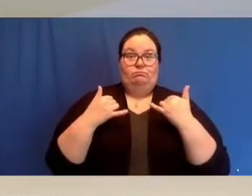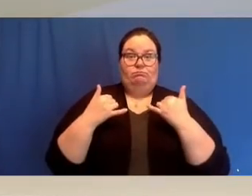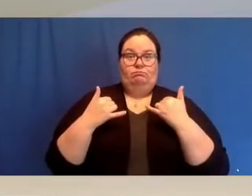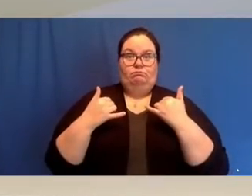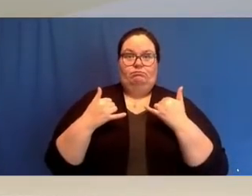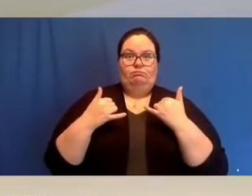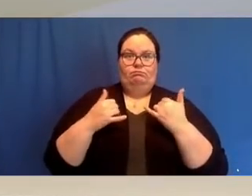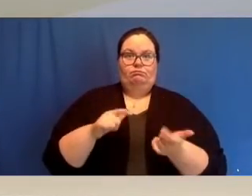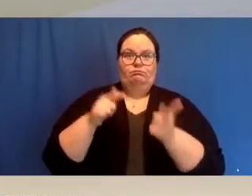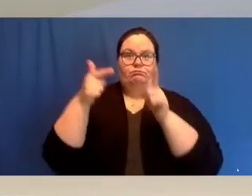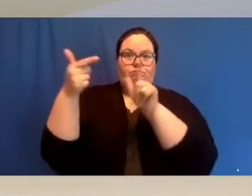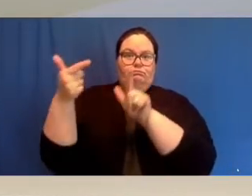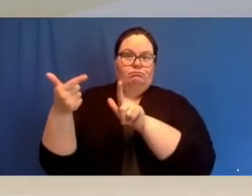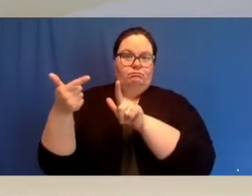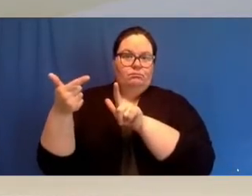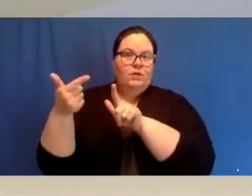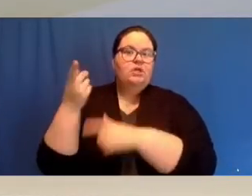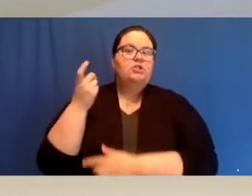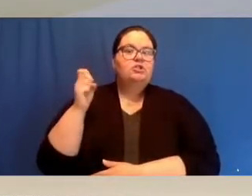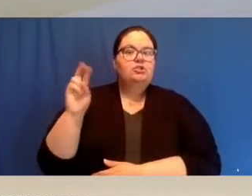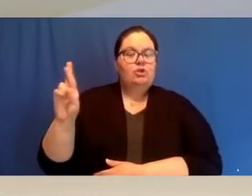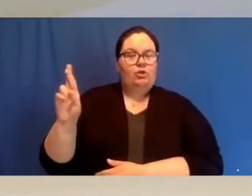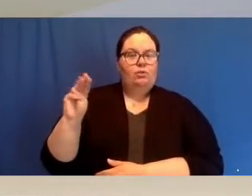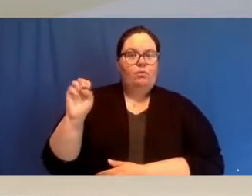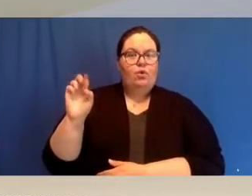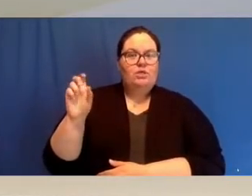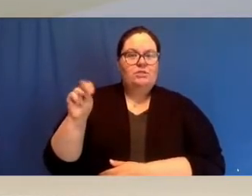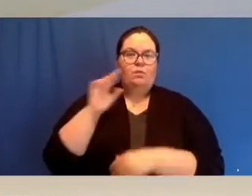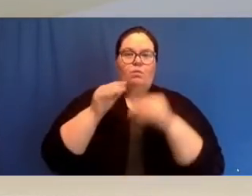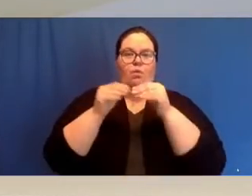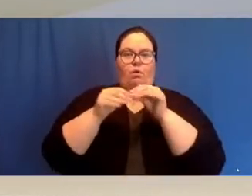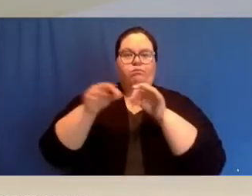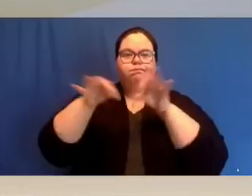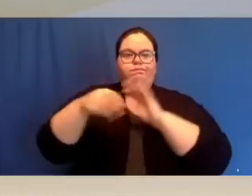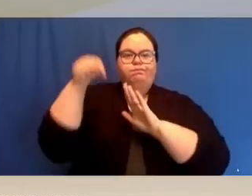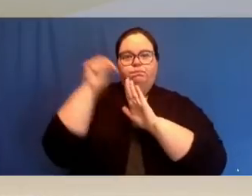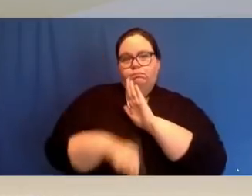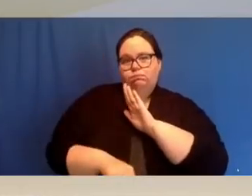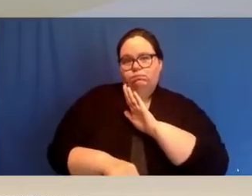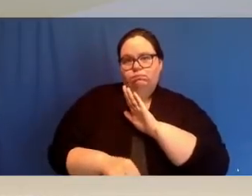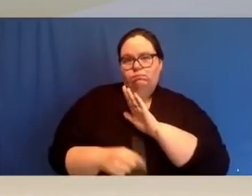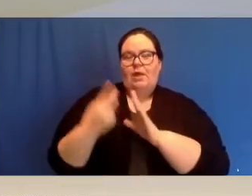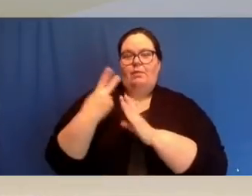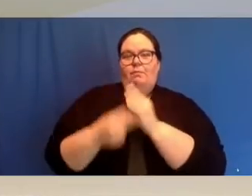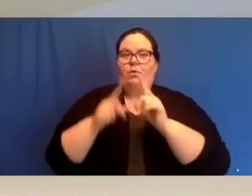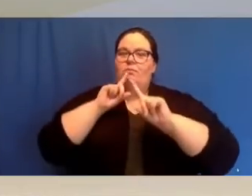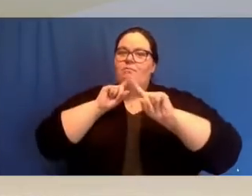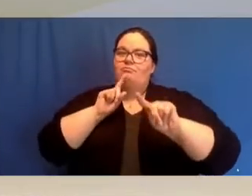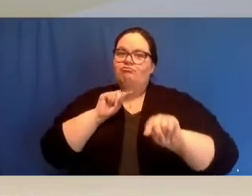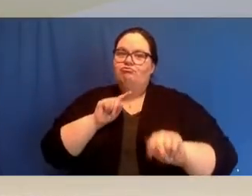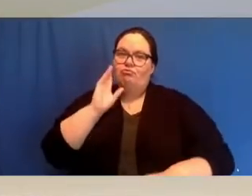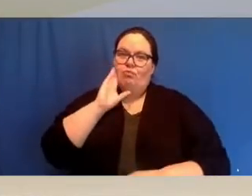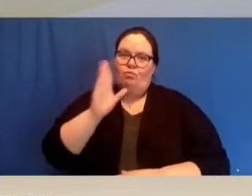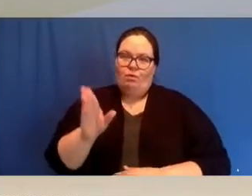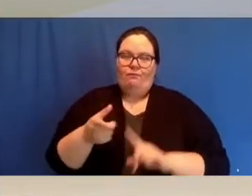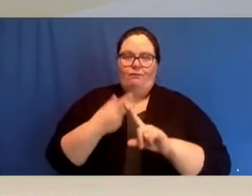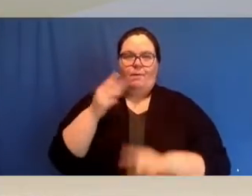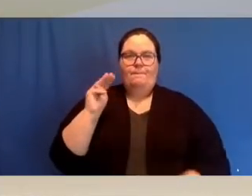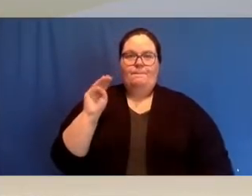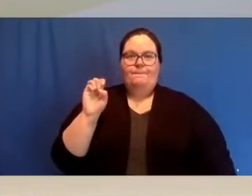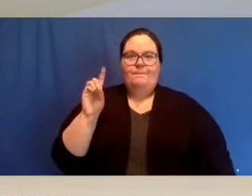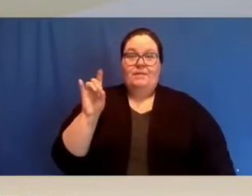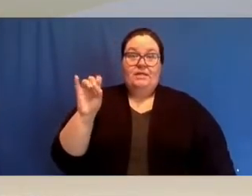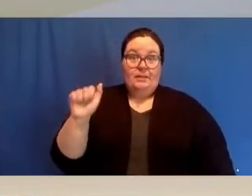turn it over to Dr. Morrison to provide a more thorough update, and then we will both be answering some questions from our friends in the media